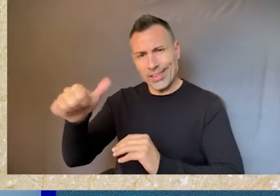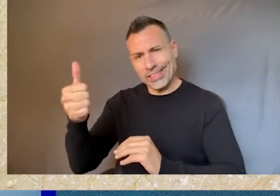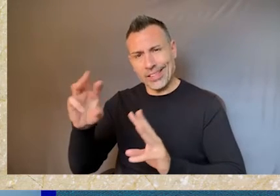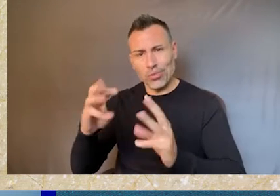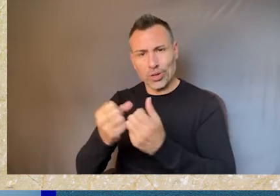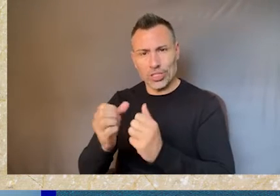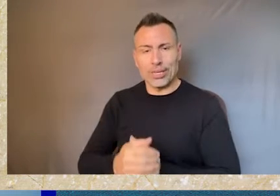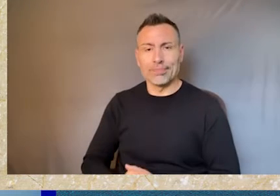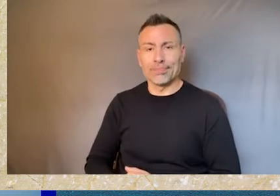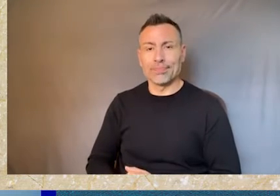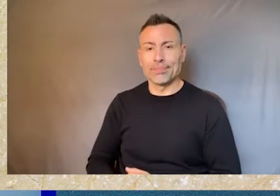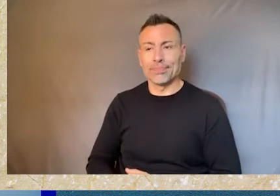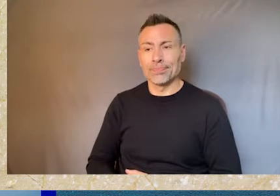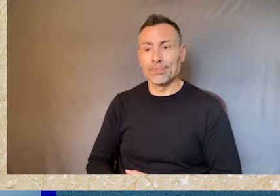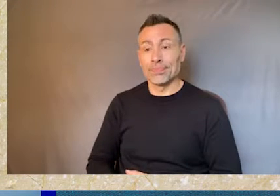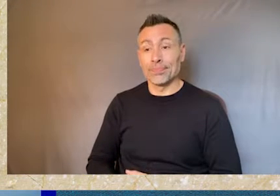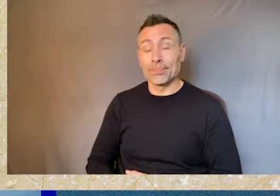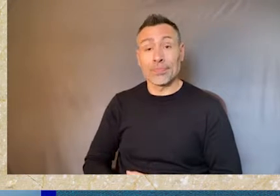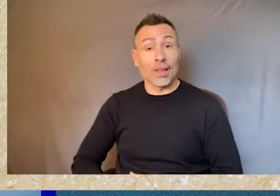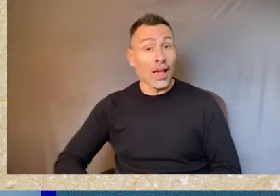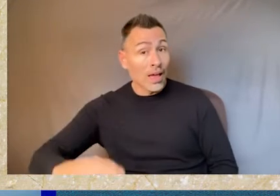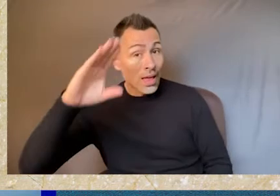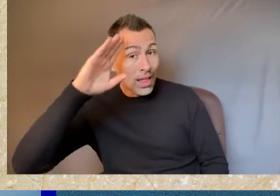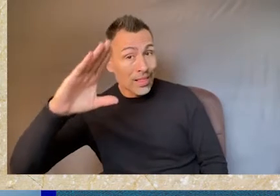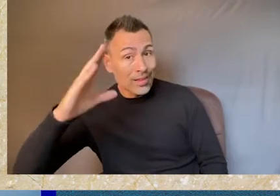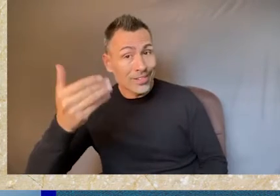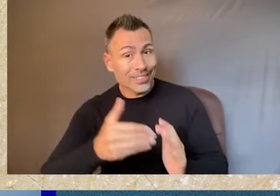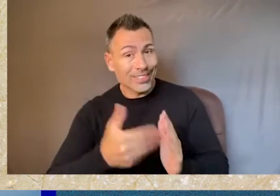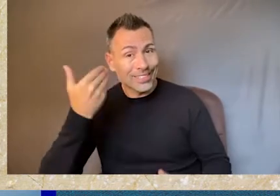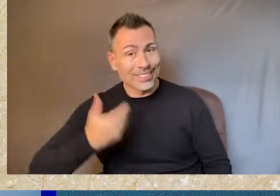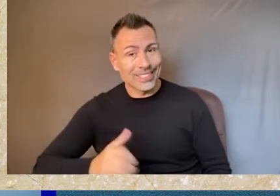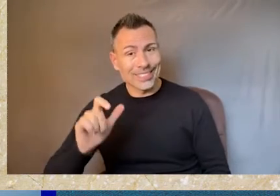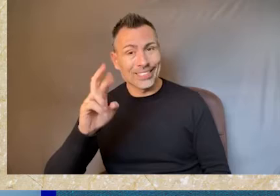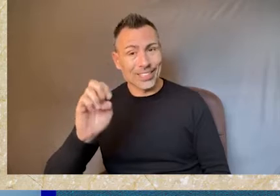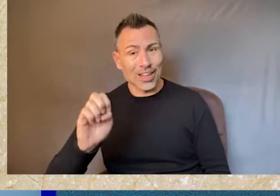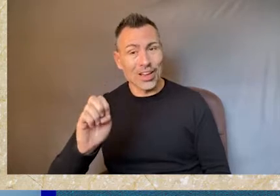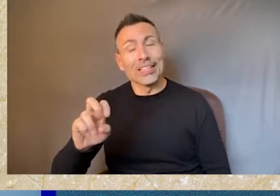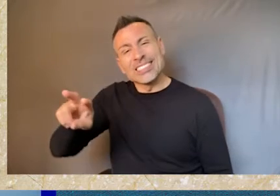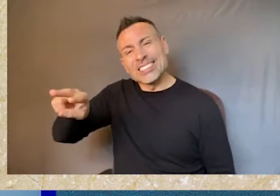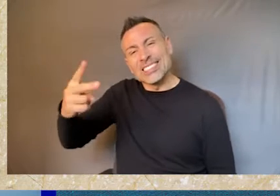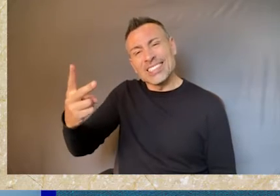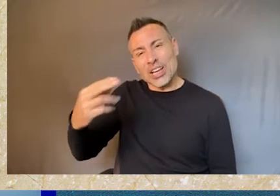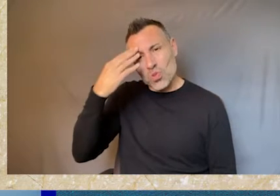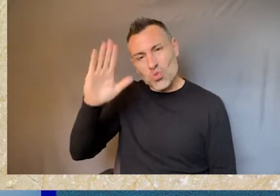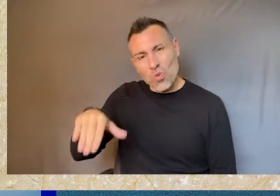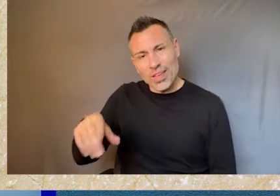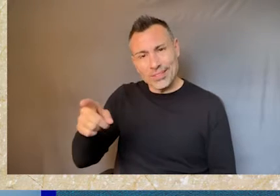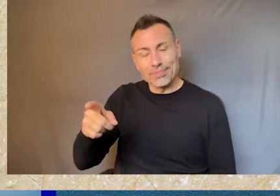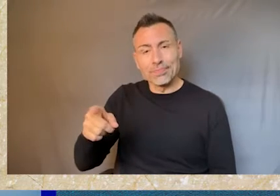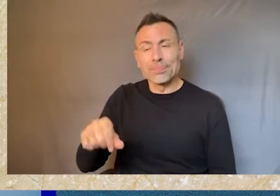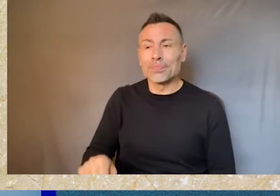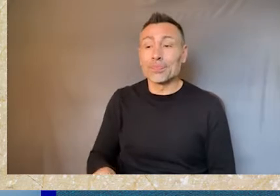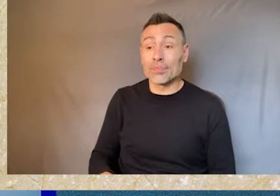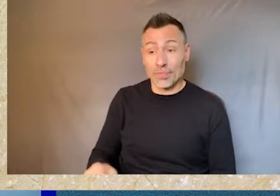Hi everyone, it's Claire again. So this is the second fun fact, did you know slide of our presentation.